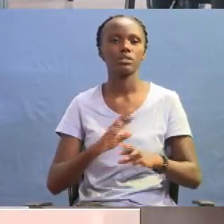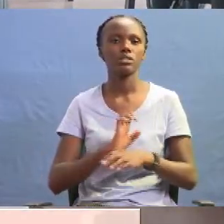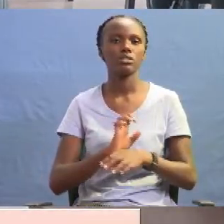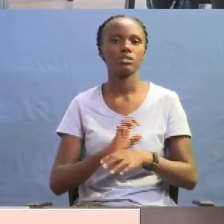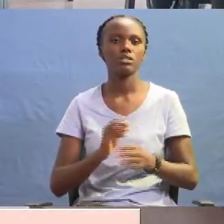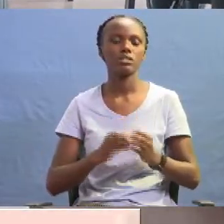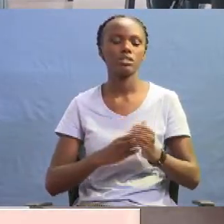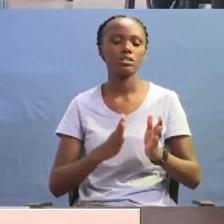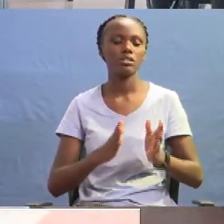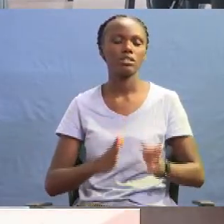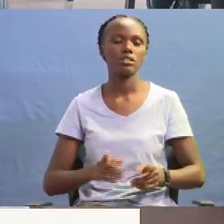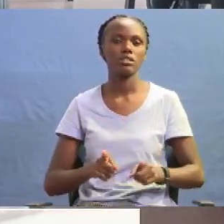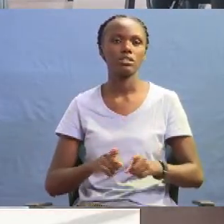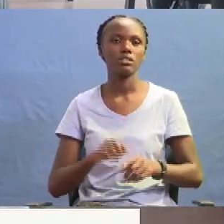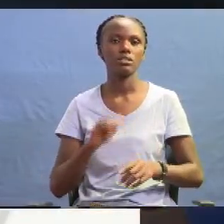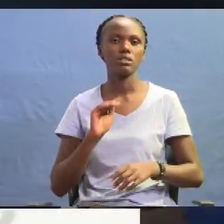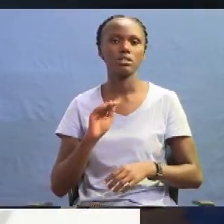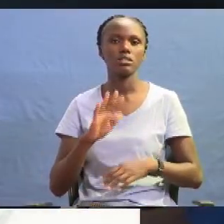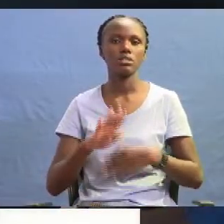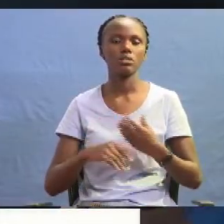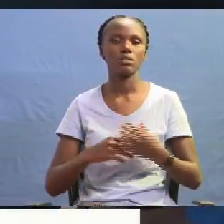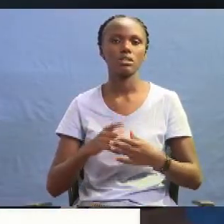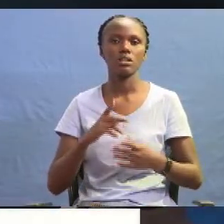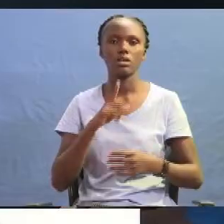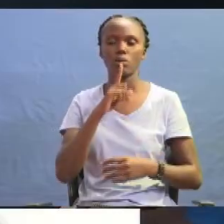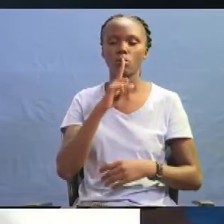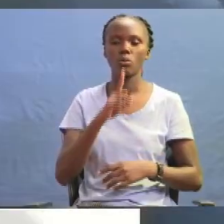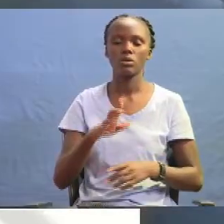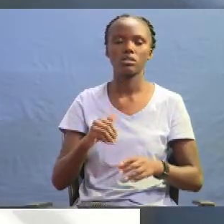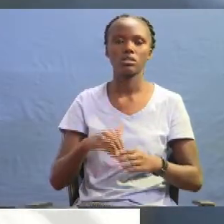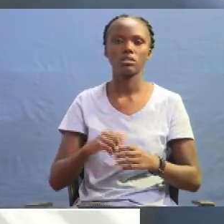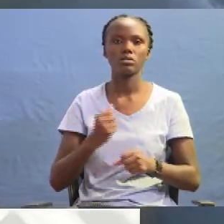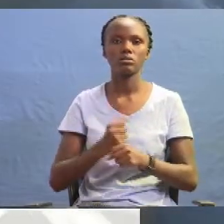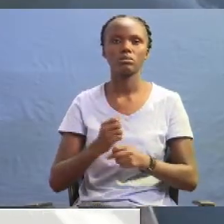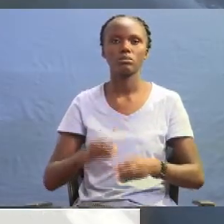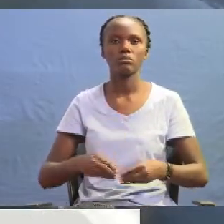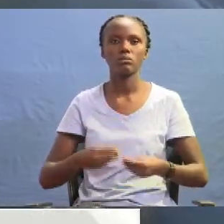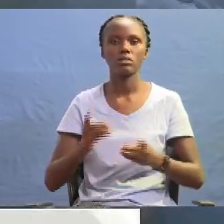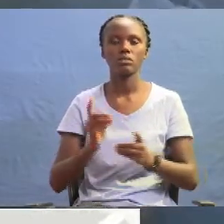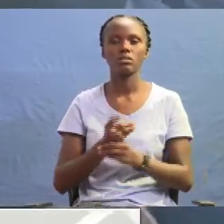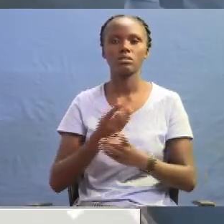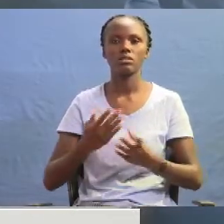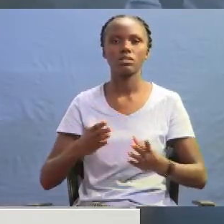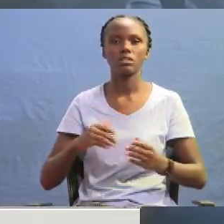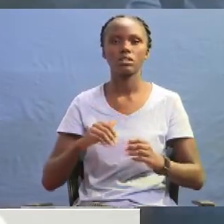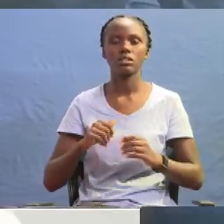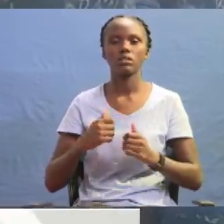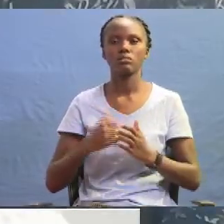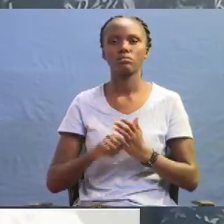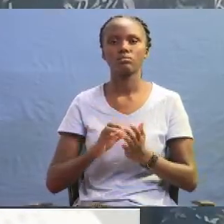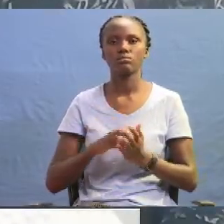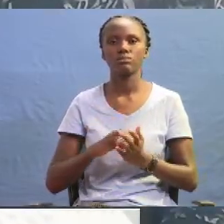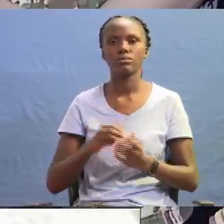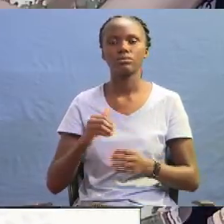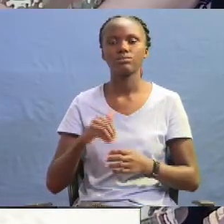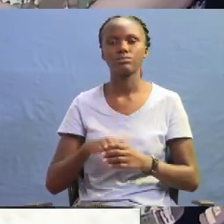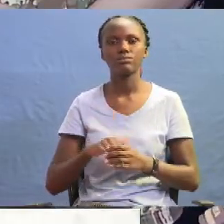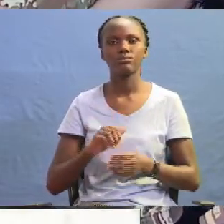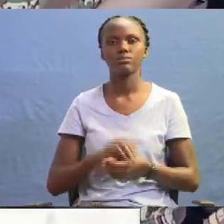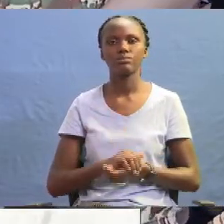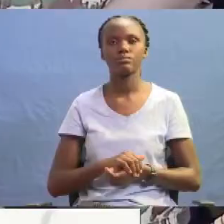and crime. He also called for the ban of discourse, which he attributes them to be among the leading cases of